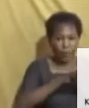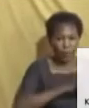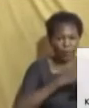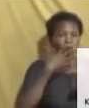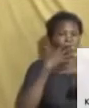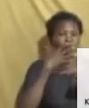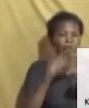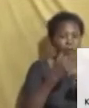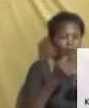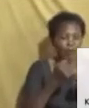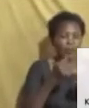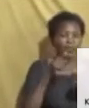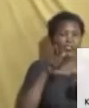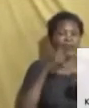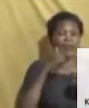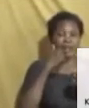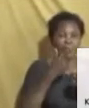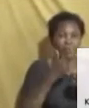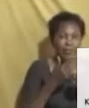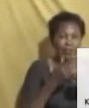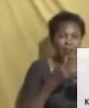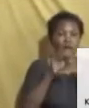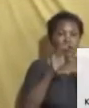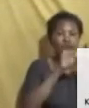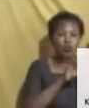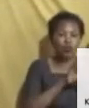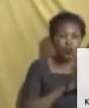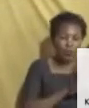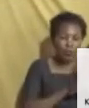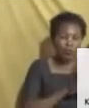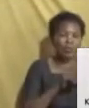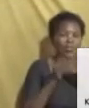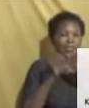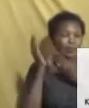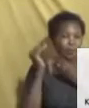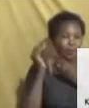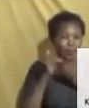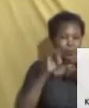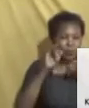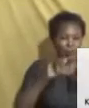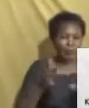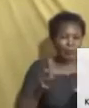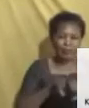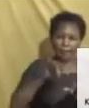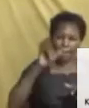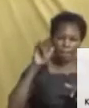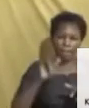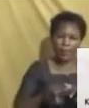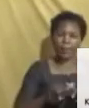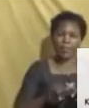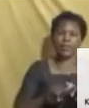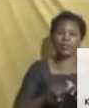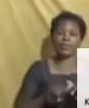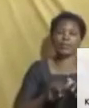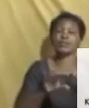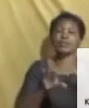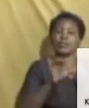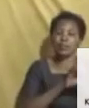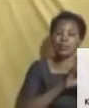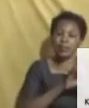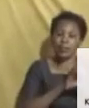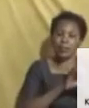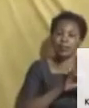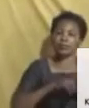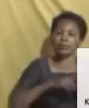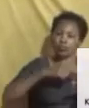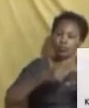500, he says, a constitution is supposed to be a permanent charter which is to endure for